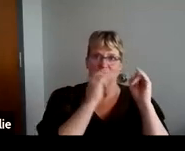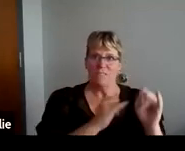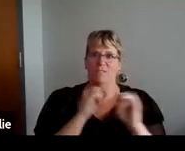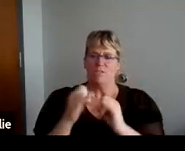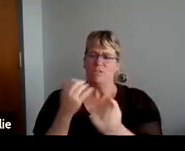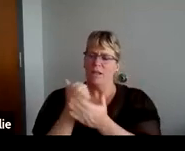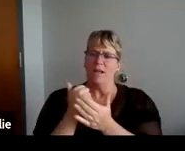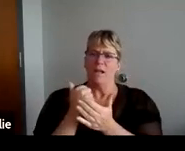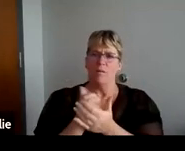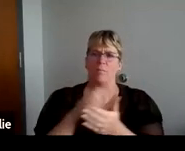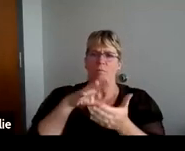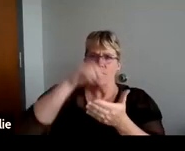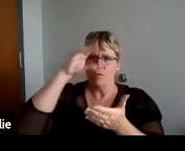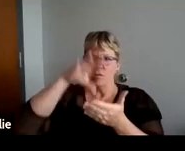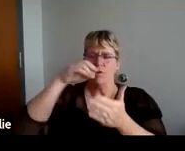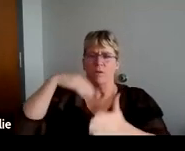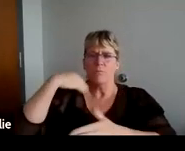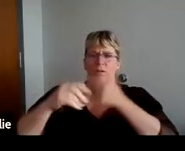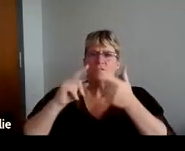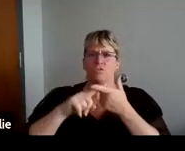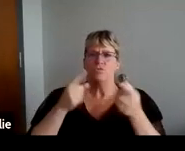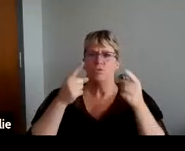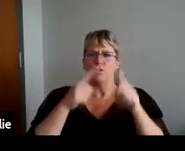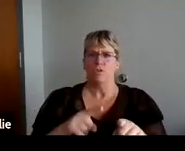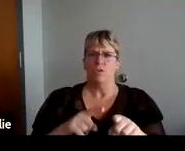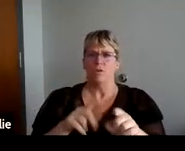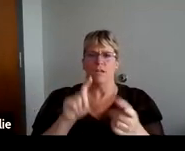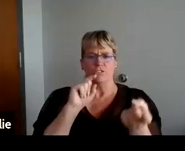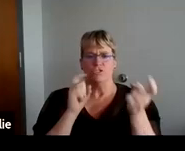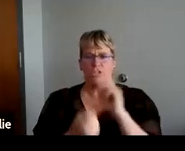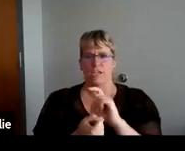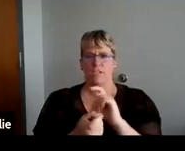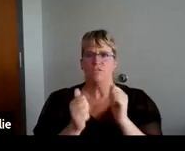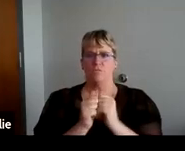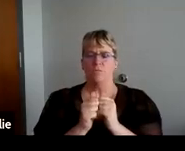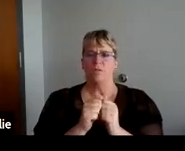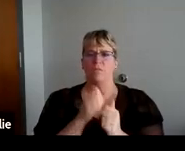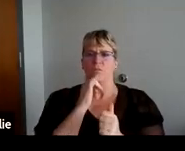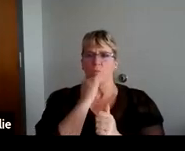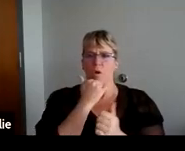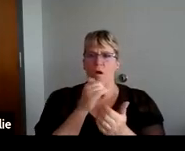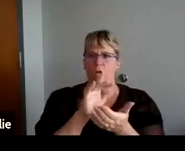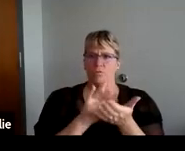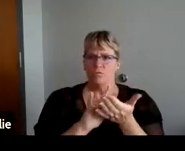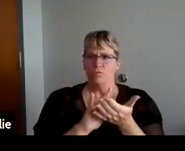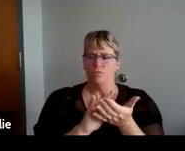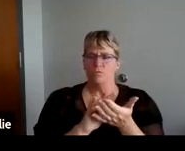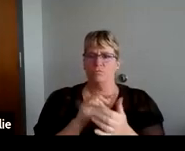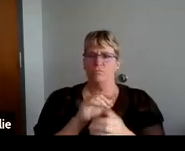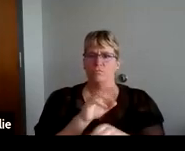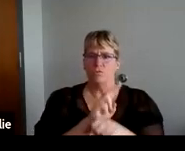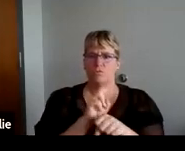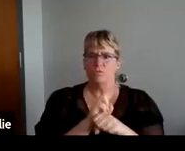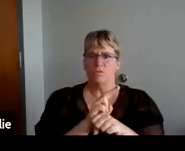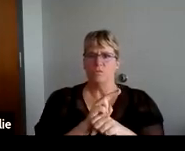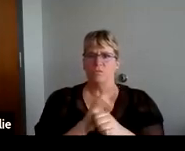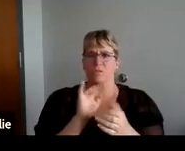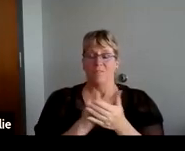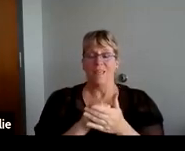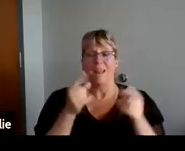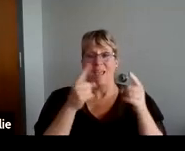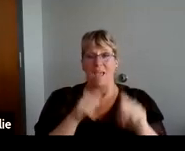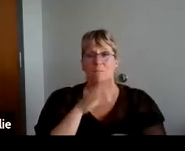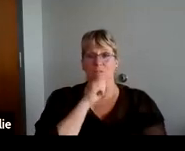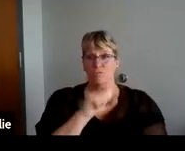help the learning process to occur and reverse the effects of substance use disorder. The brain development goes into the 20s and even 30s